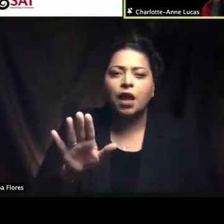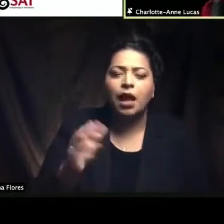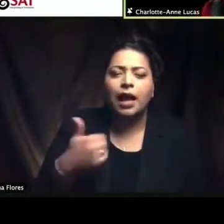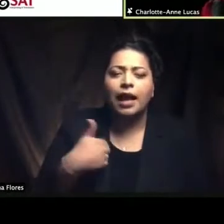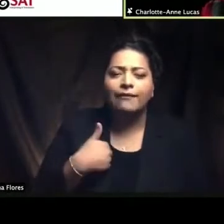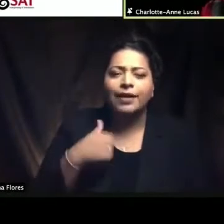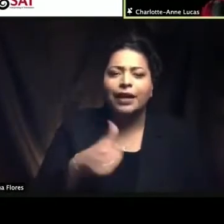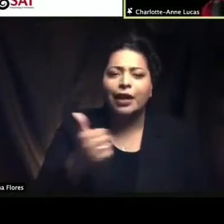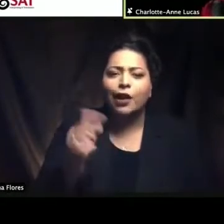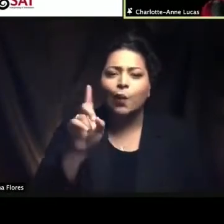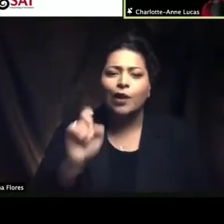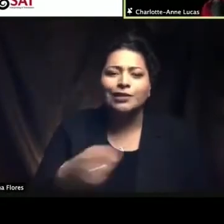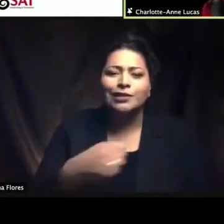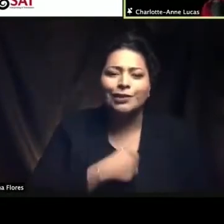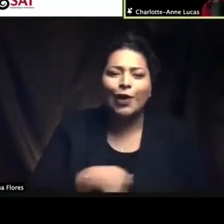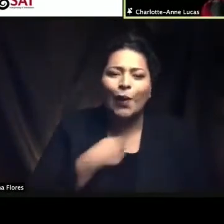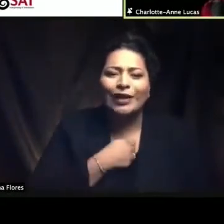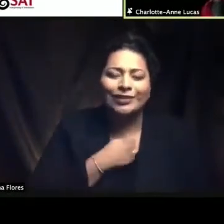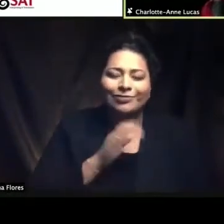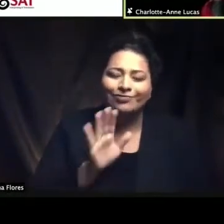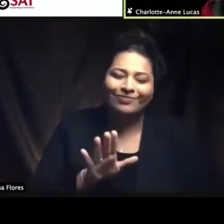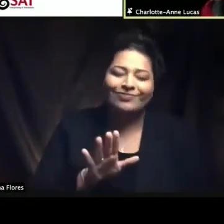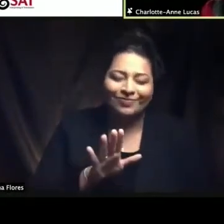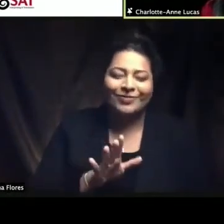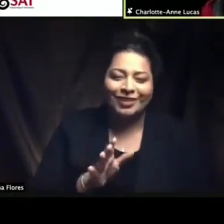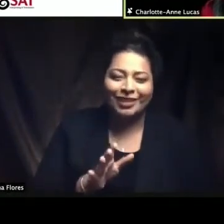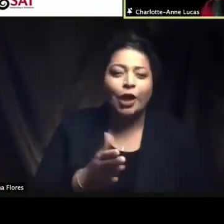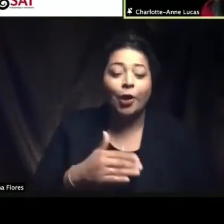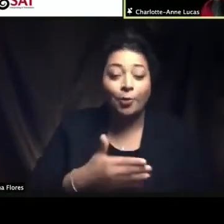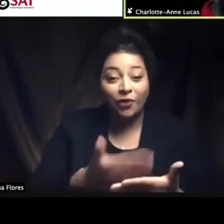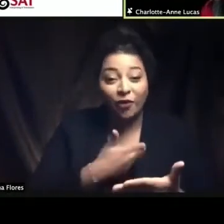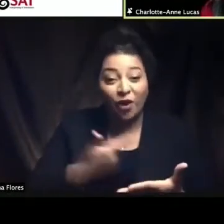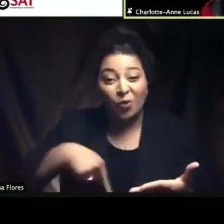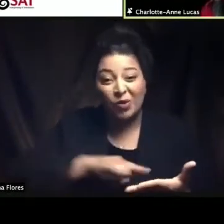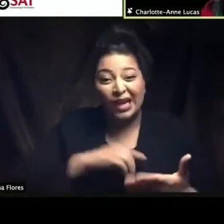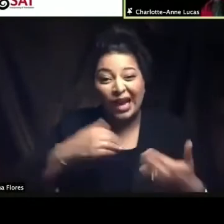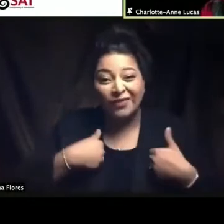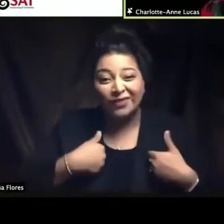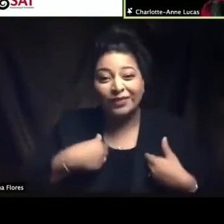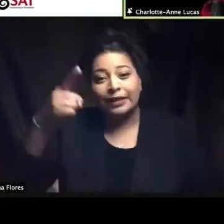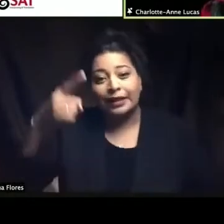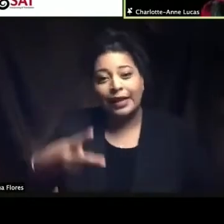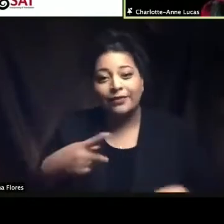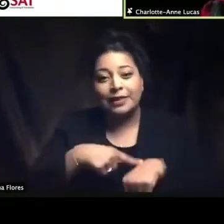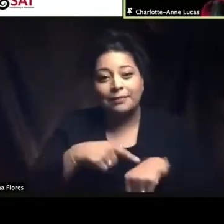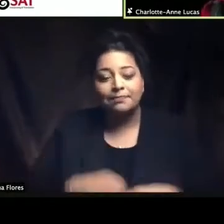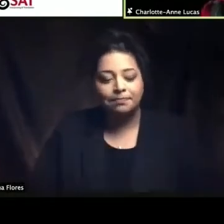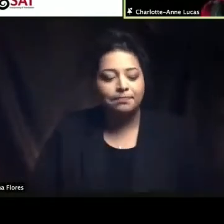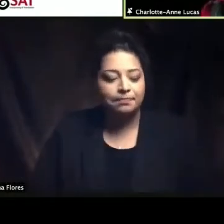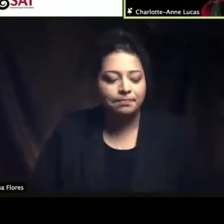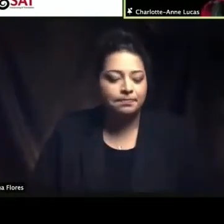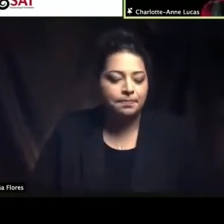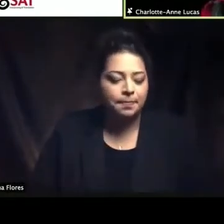I've got another question. Sorry. I've got another question before we do our halftime.